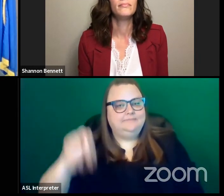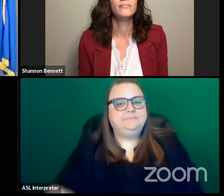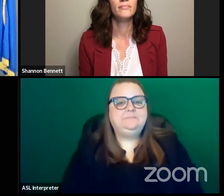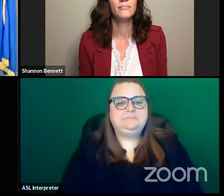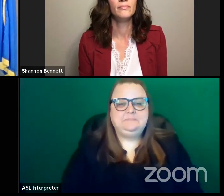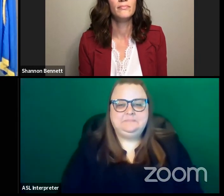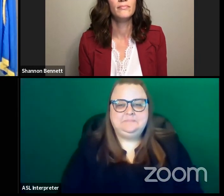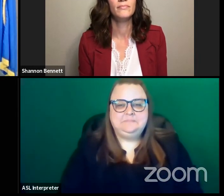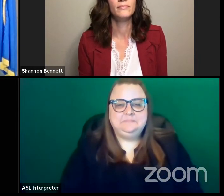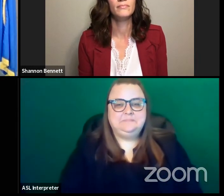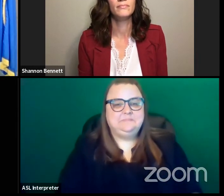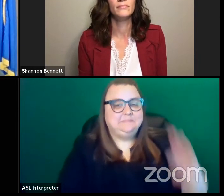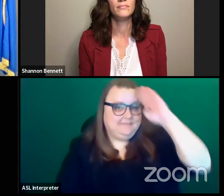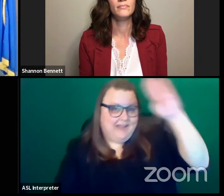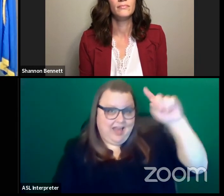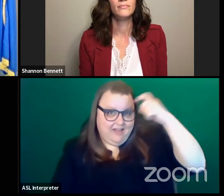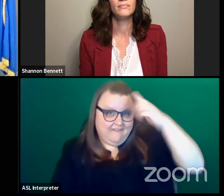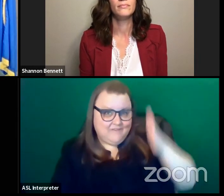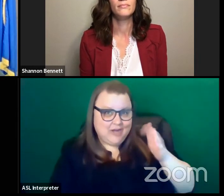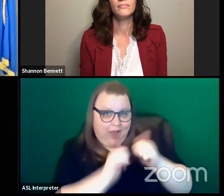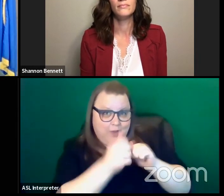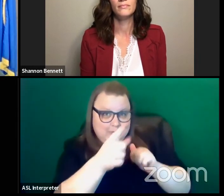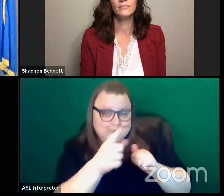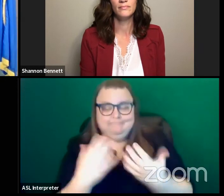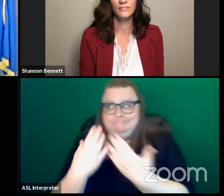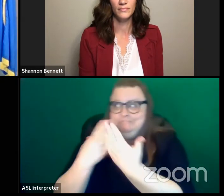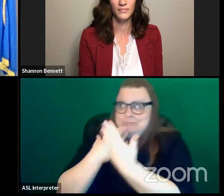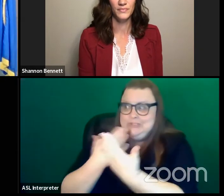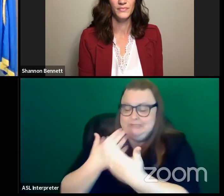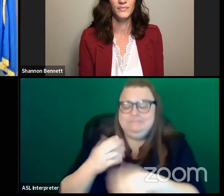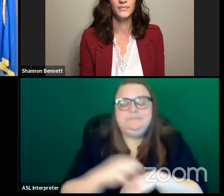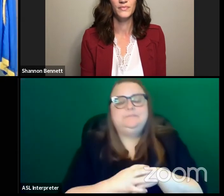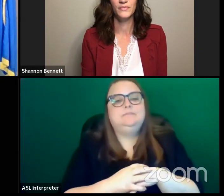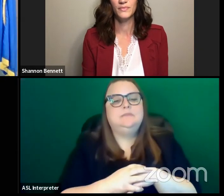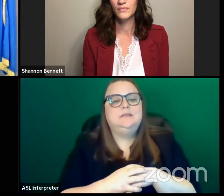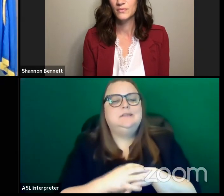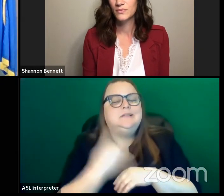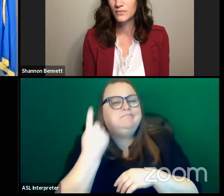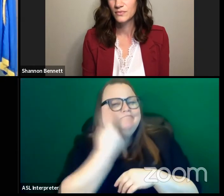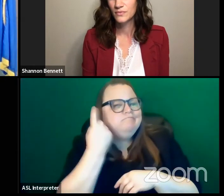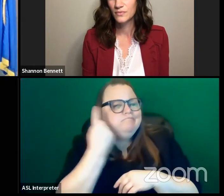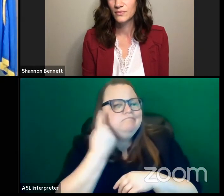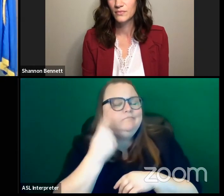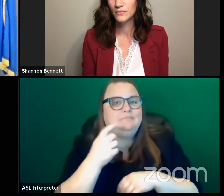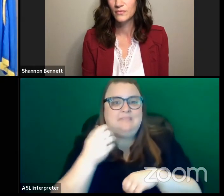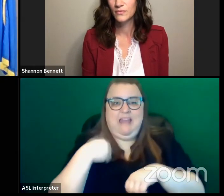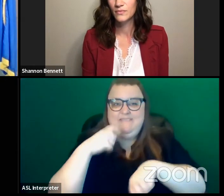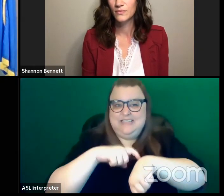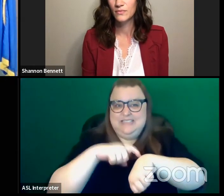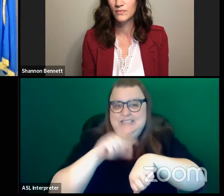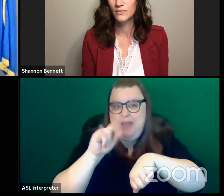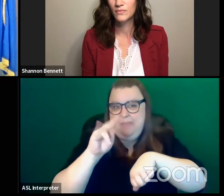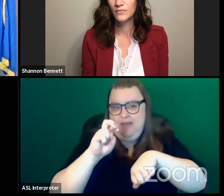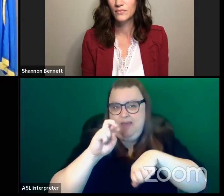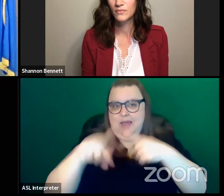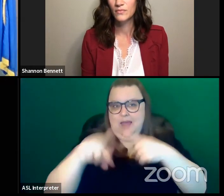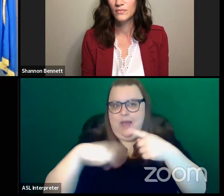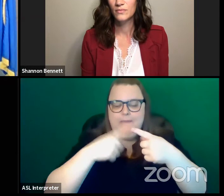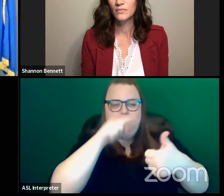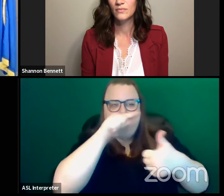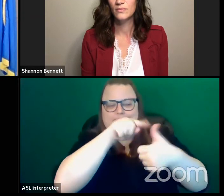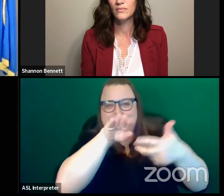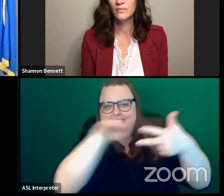Good, John. Thank you. Appreciate it. Yeah. I was wondering, do we have a timeline on when we may be able to get into tier 2? I know we're